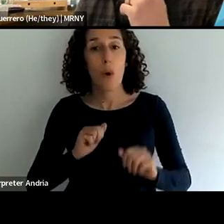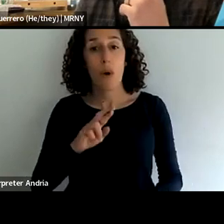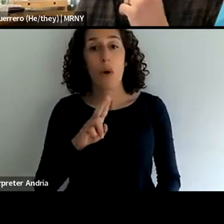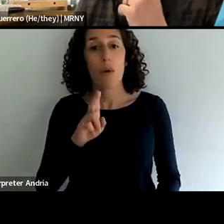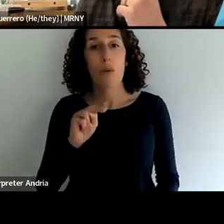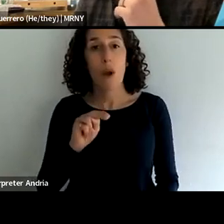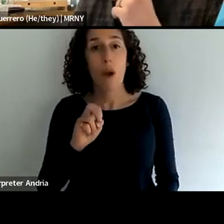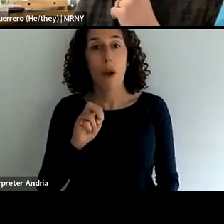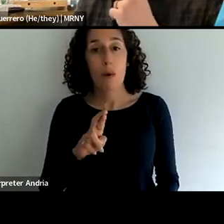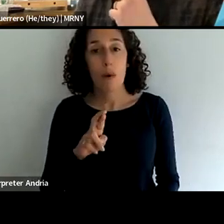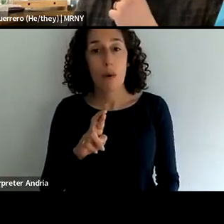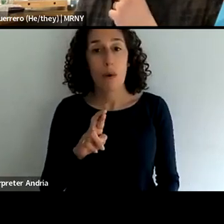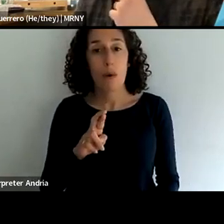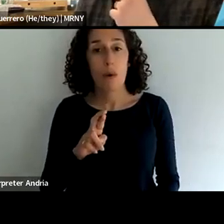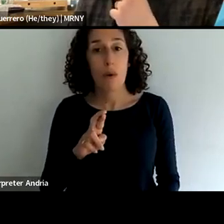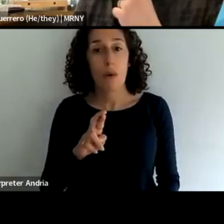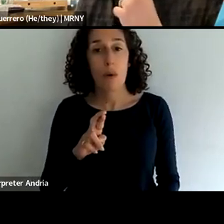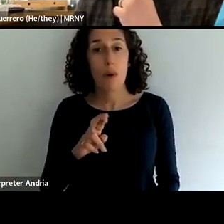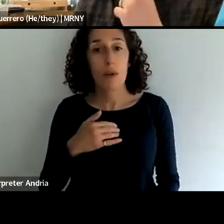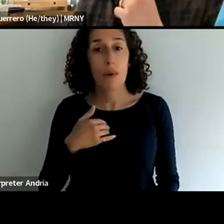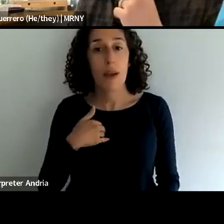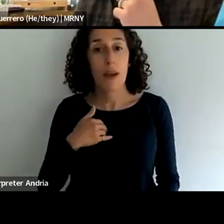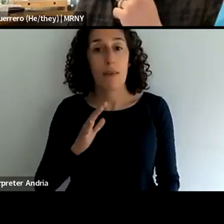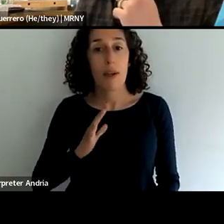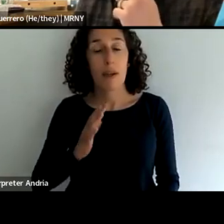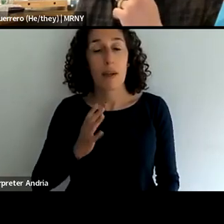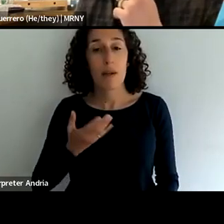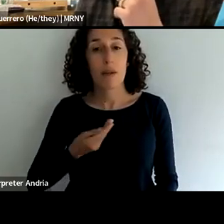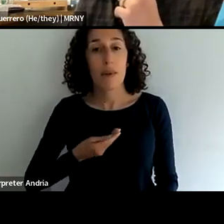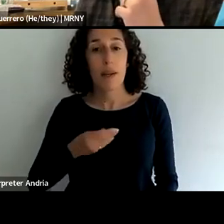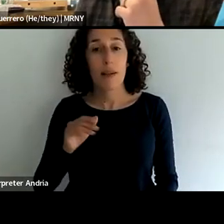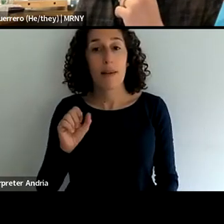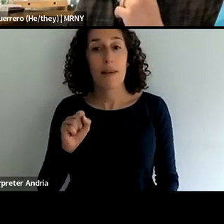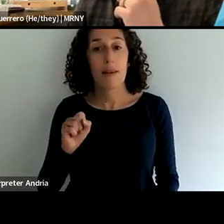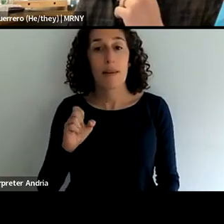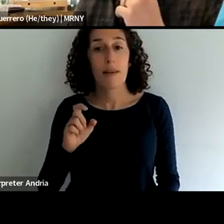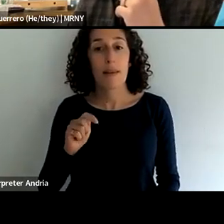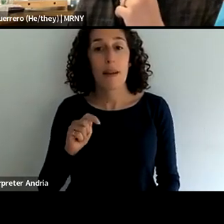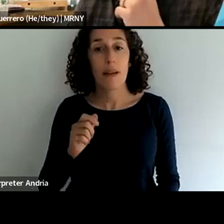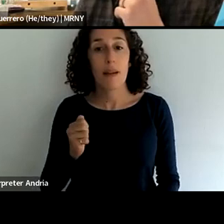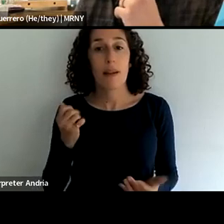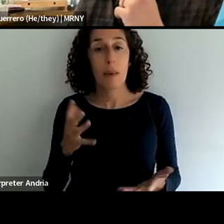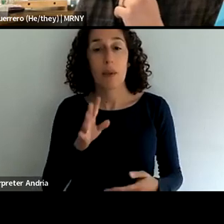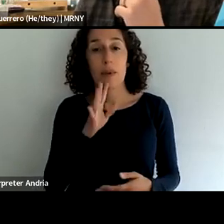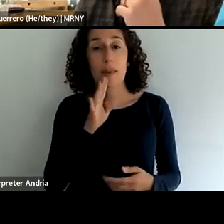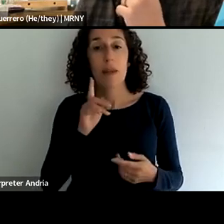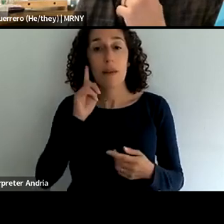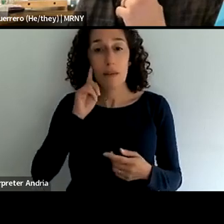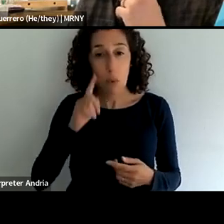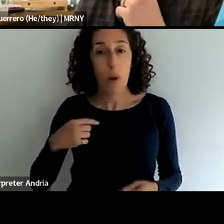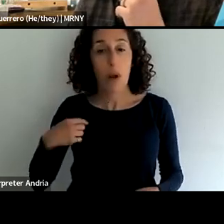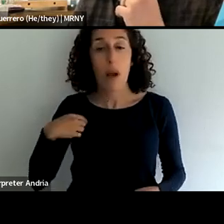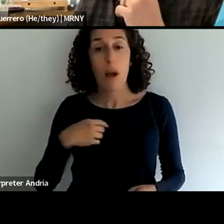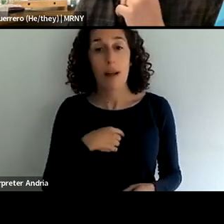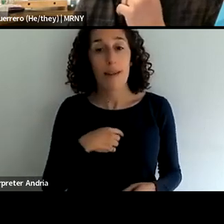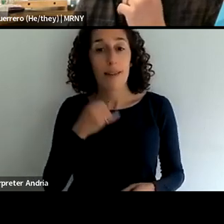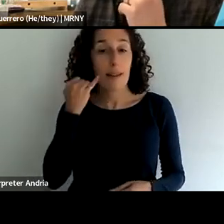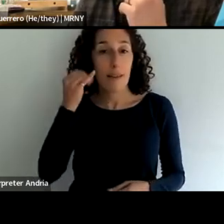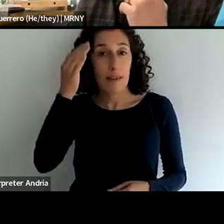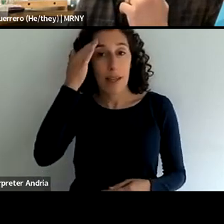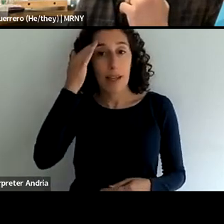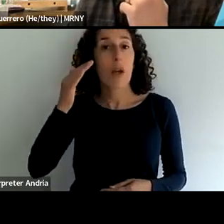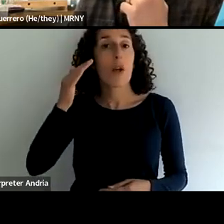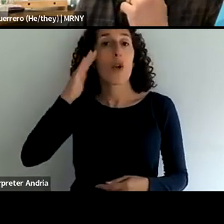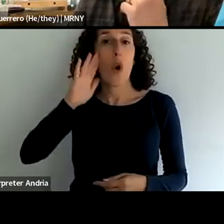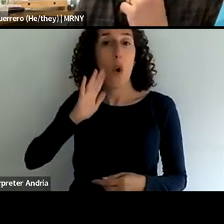of Hollywood, is to have a trans son. And they all want to speak for us as if they know anything about our experience, which they don't. And,